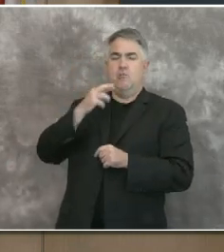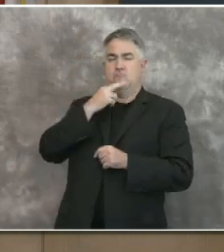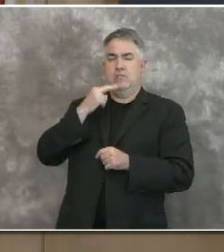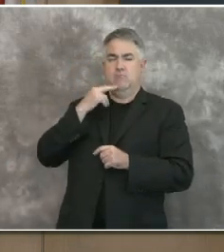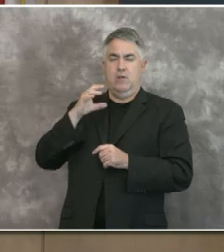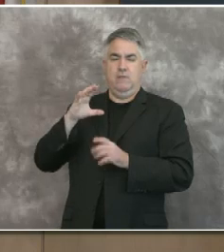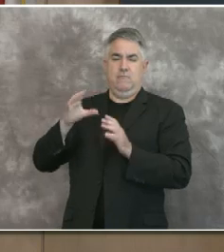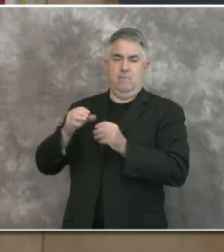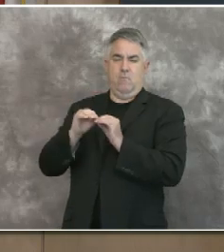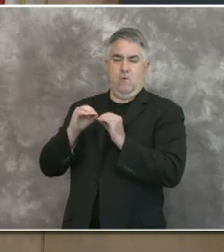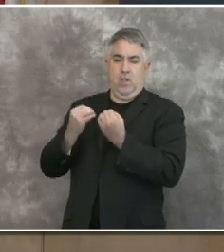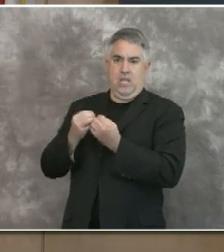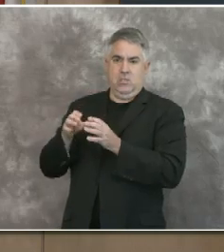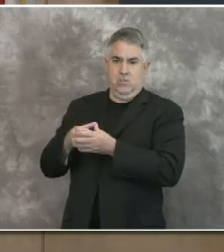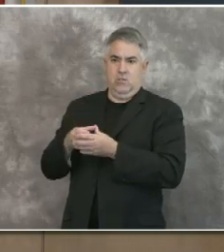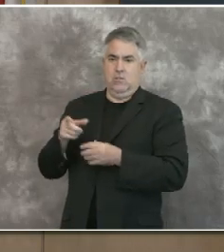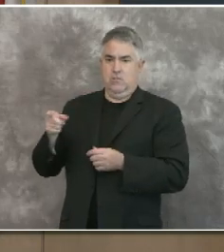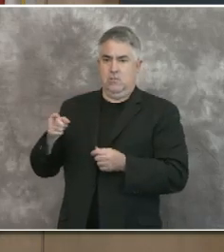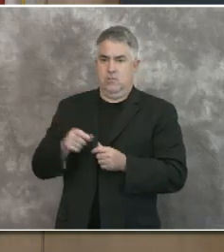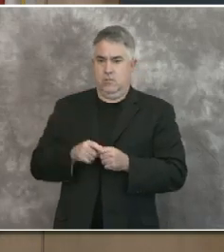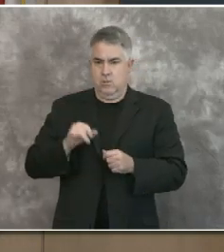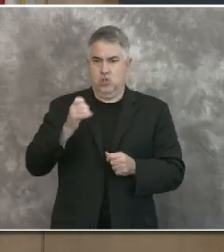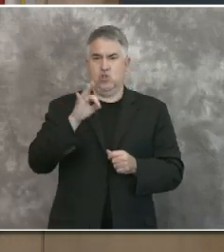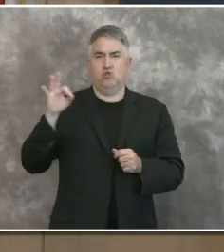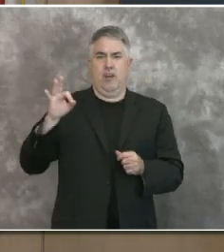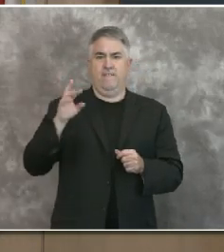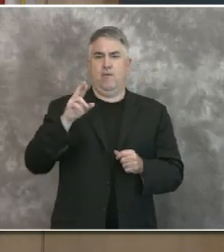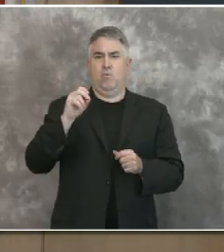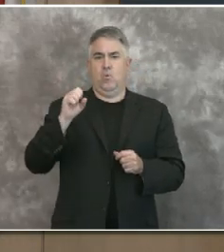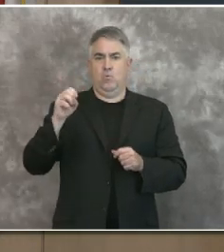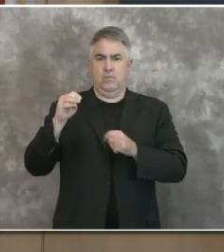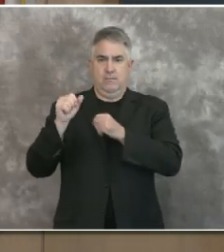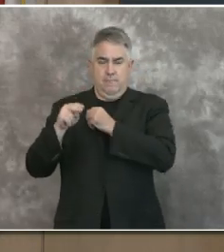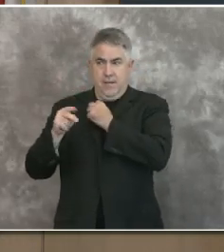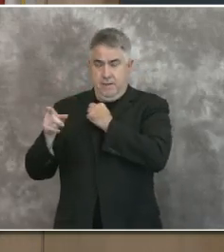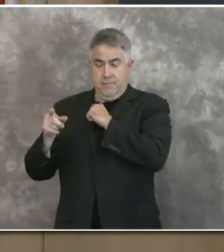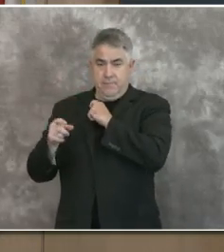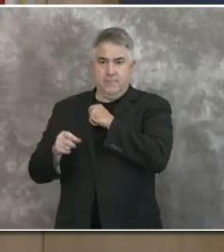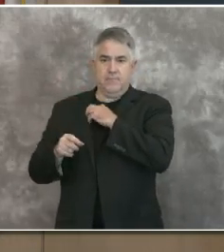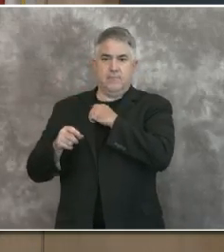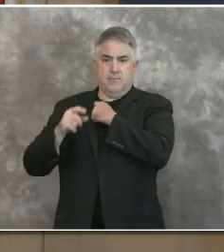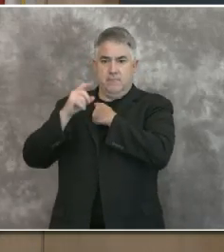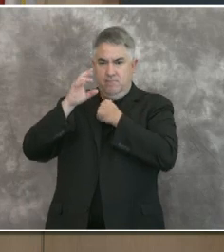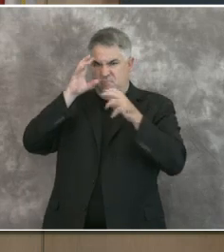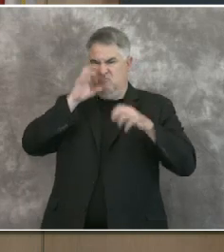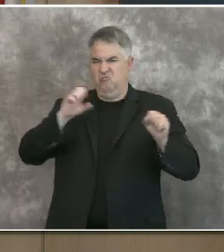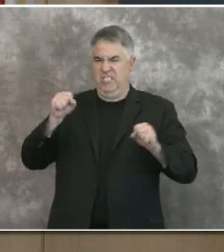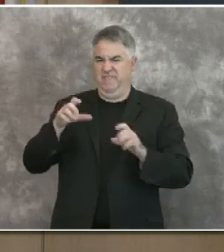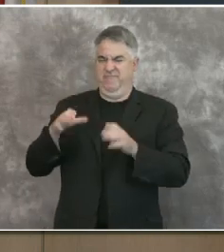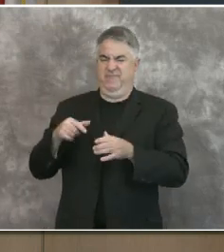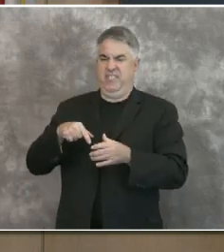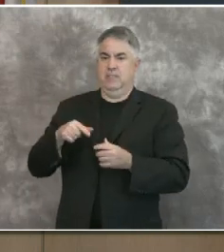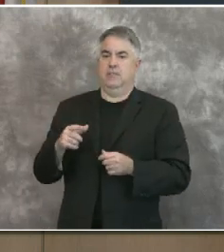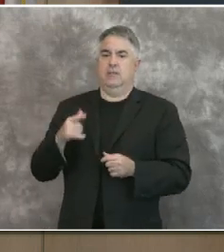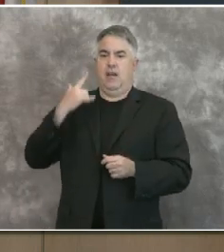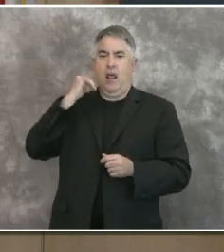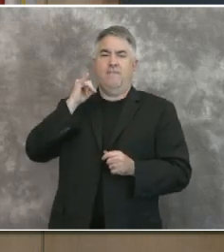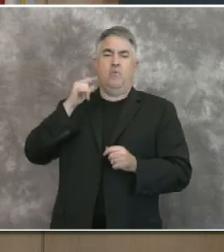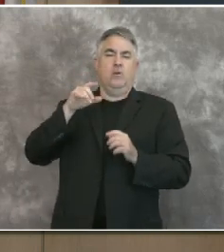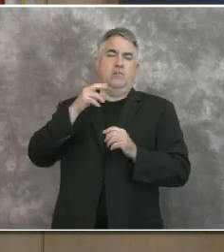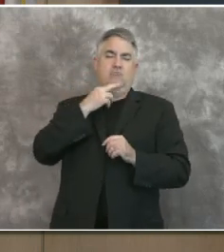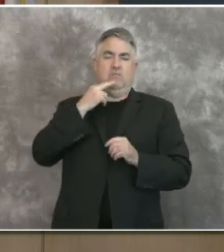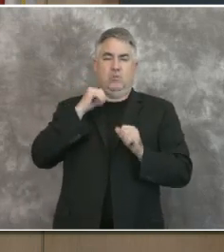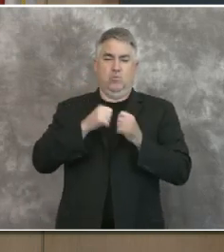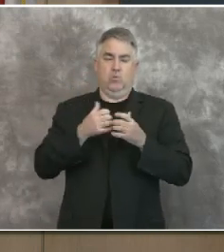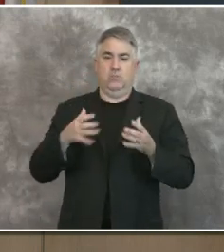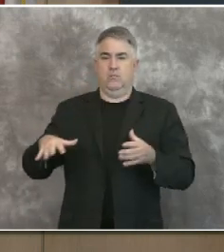from Jeff Rossman, who is the president of the California Restaurant Association San Diego chapter president.